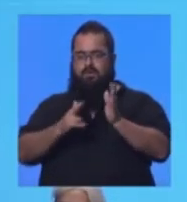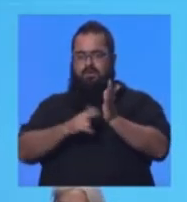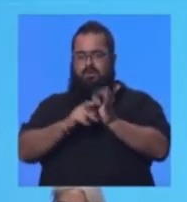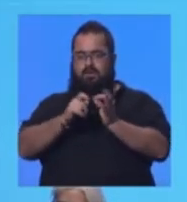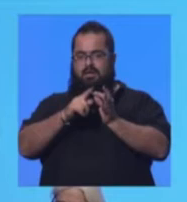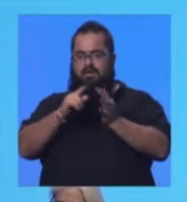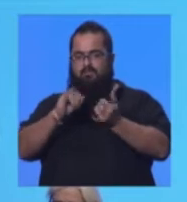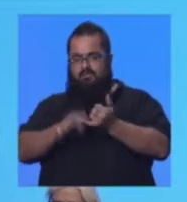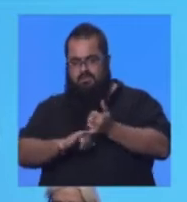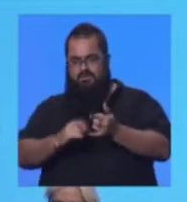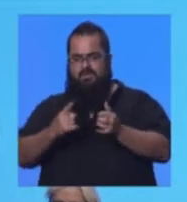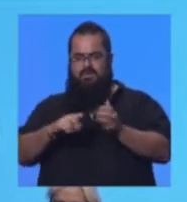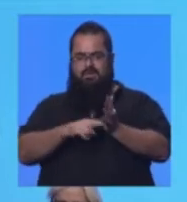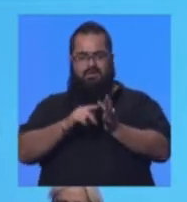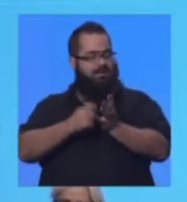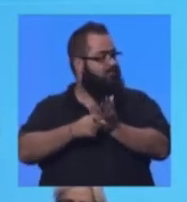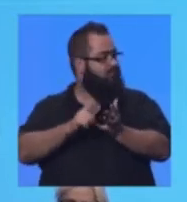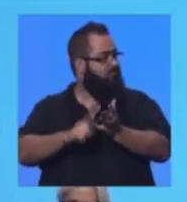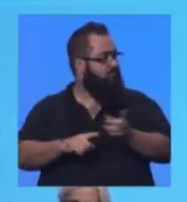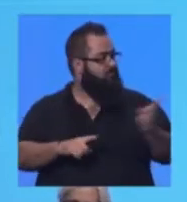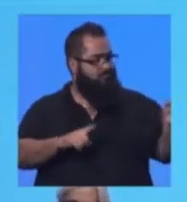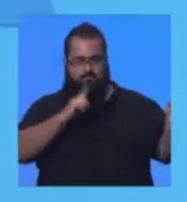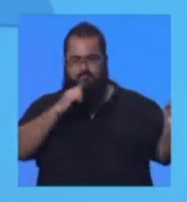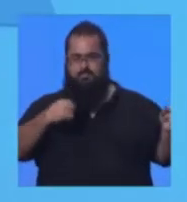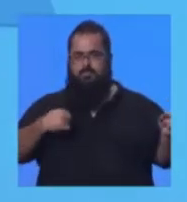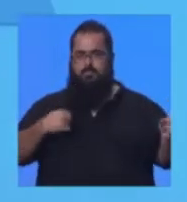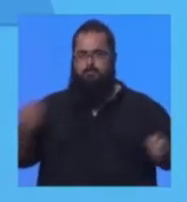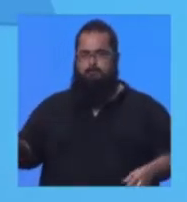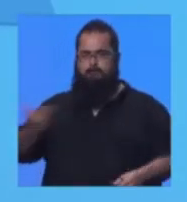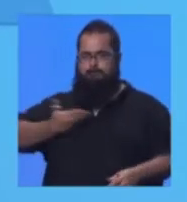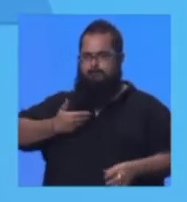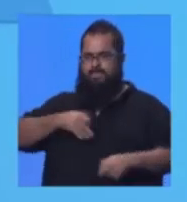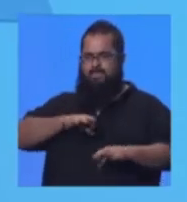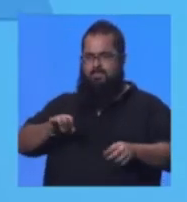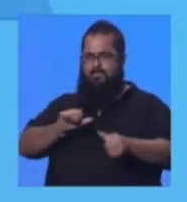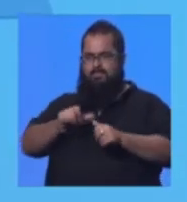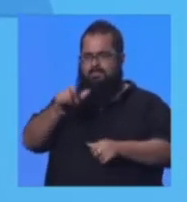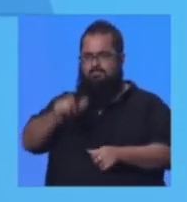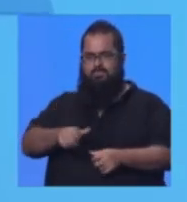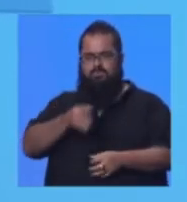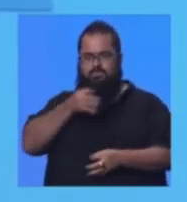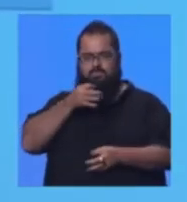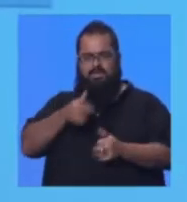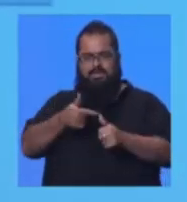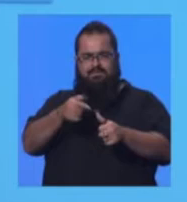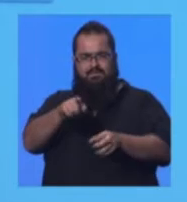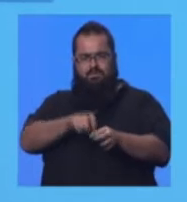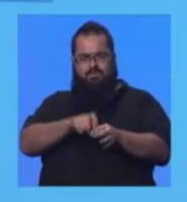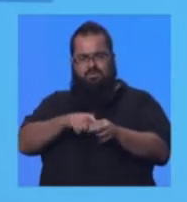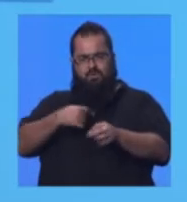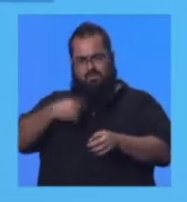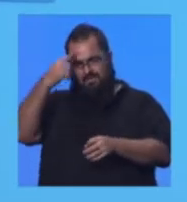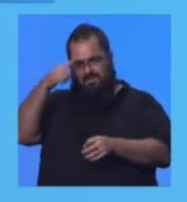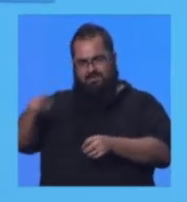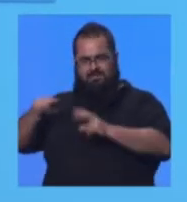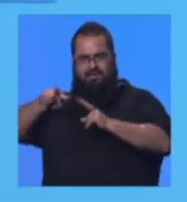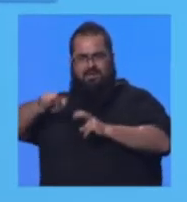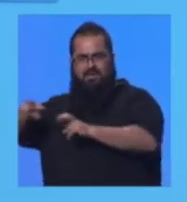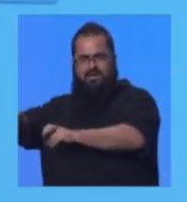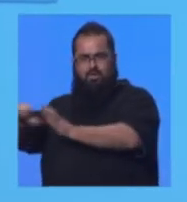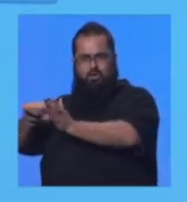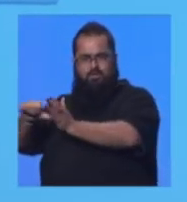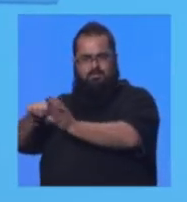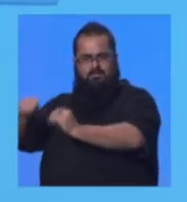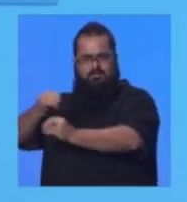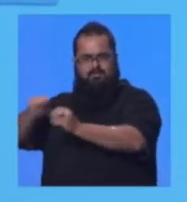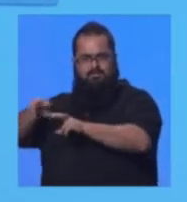NAIRUs. Right. Actually, I'm probably not the best person to answer that one either. So I think it's a question for our economists, and what I would tell you,